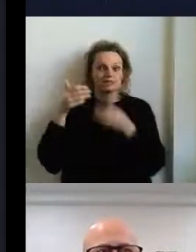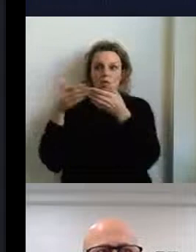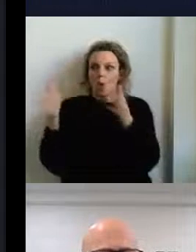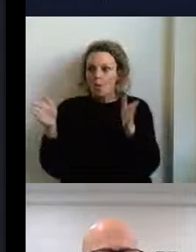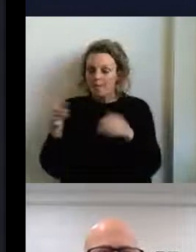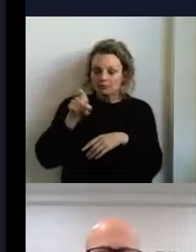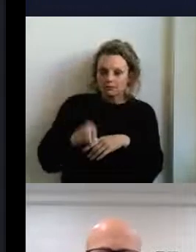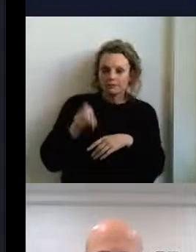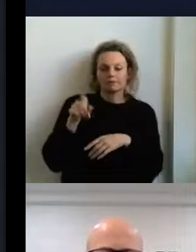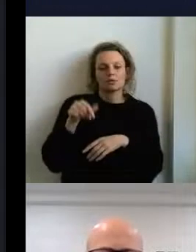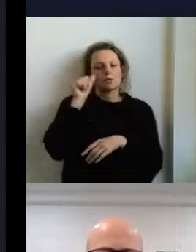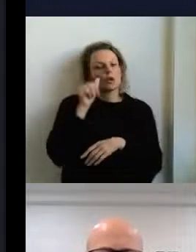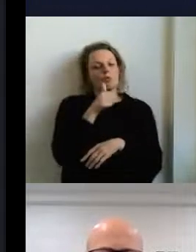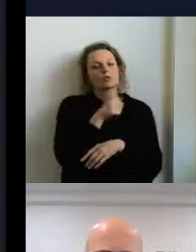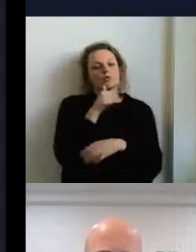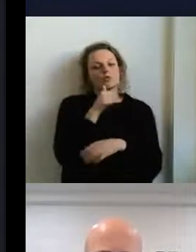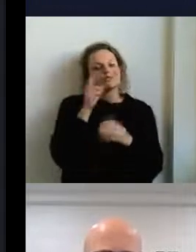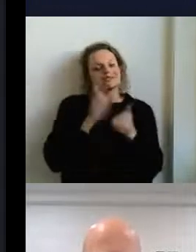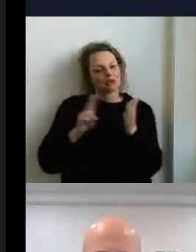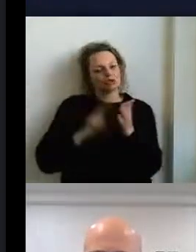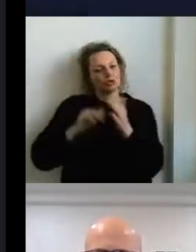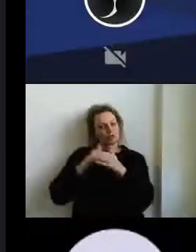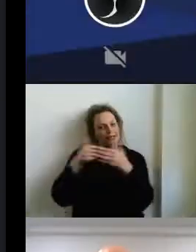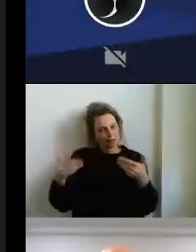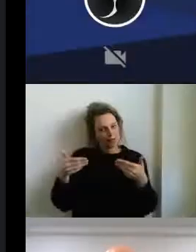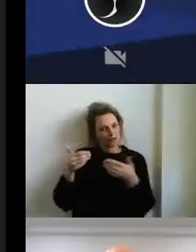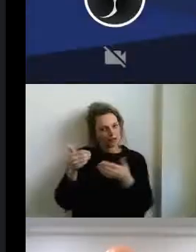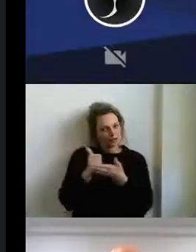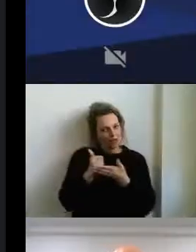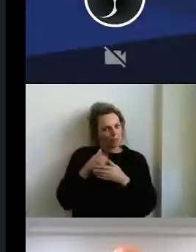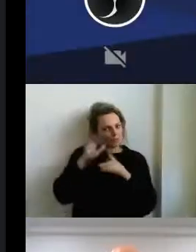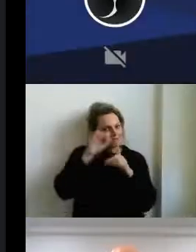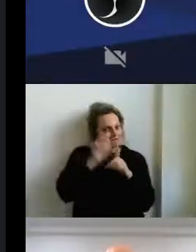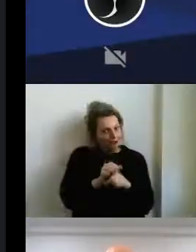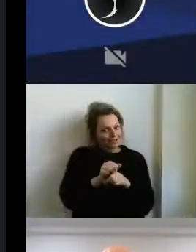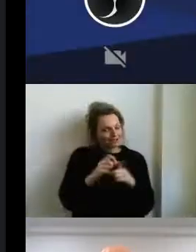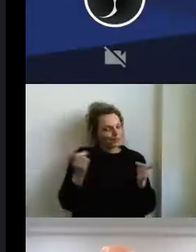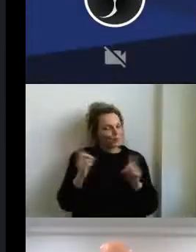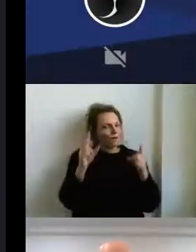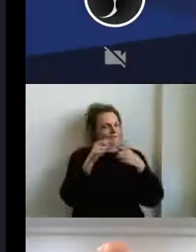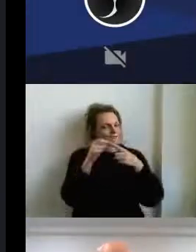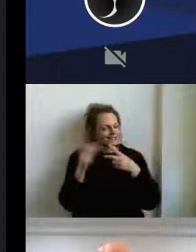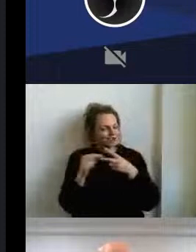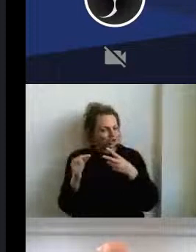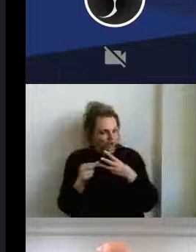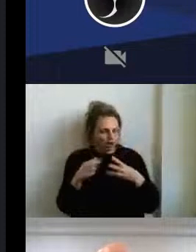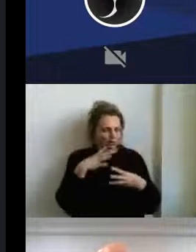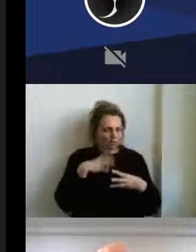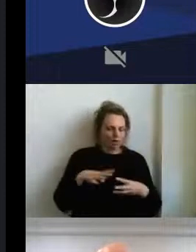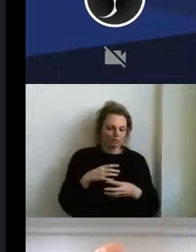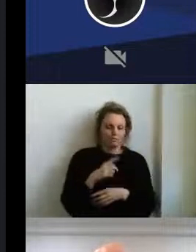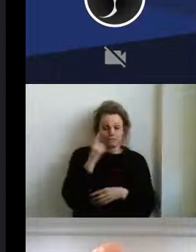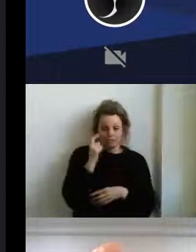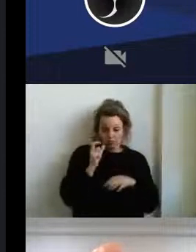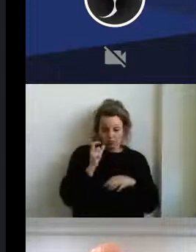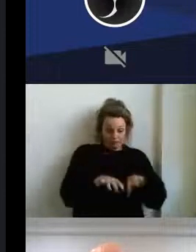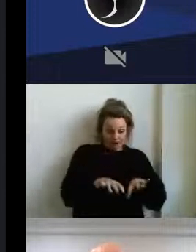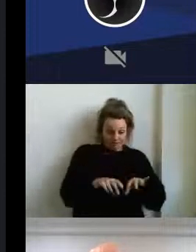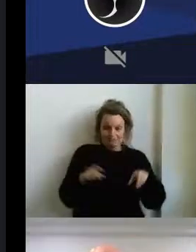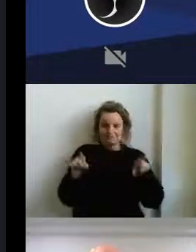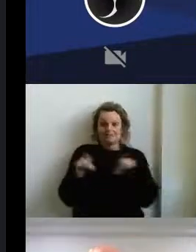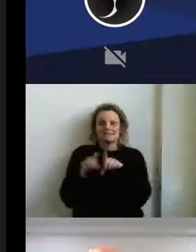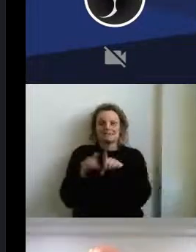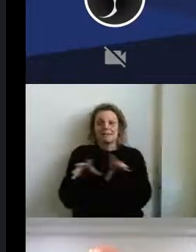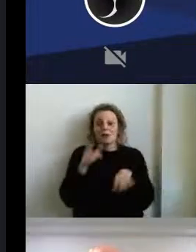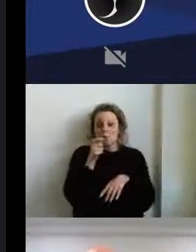natural language processing to essentially help you find the features you're after. So you can put in a similar word, and it will hopefully help you to find the setting